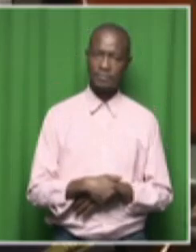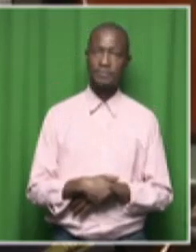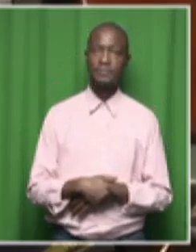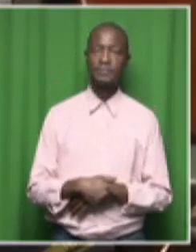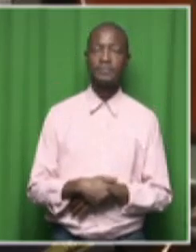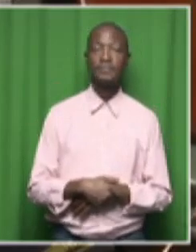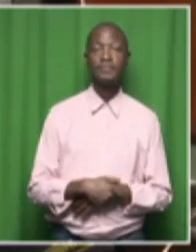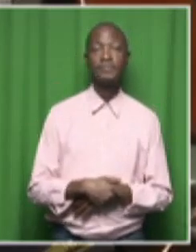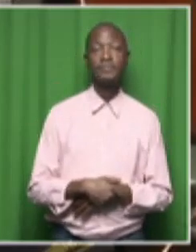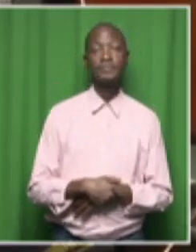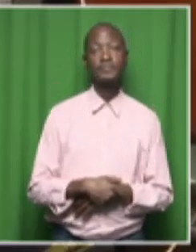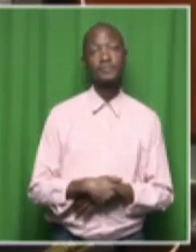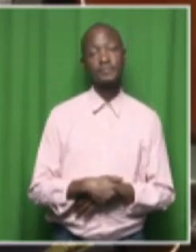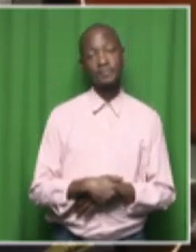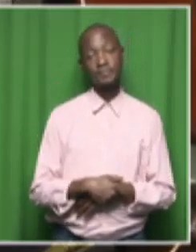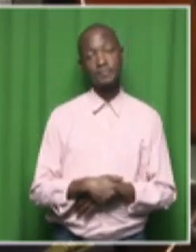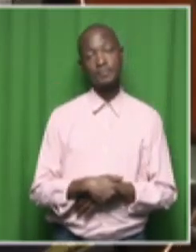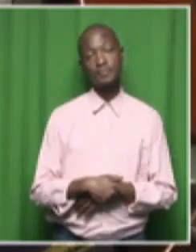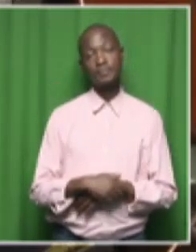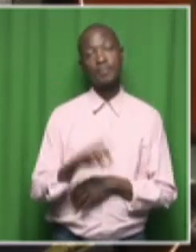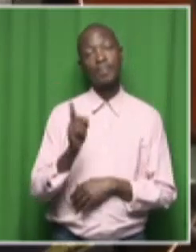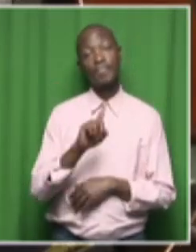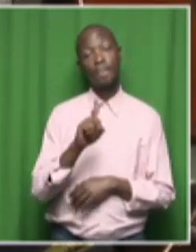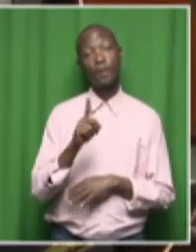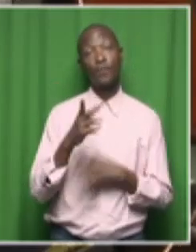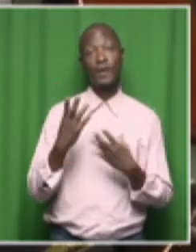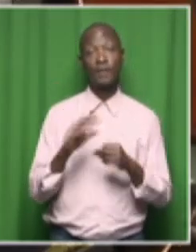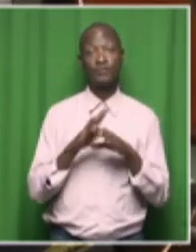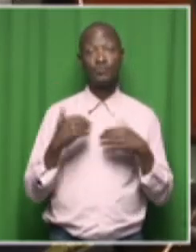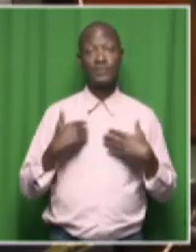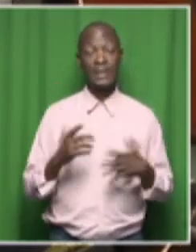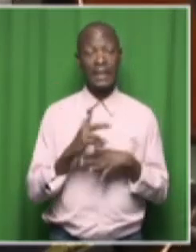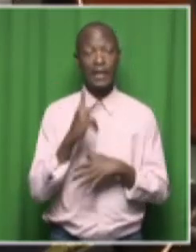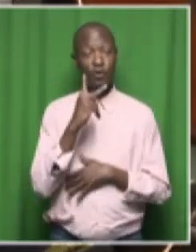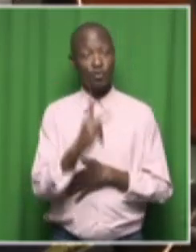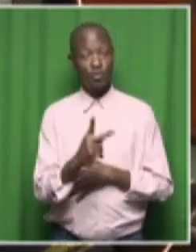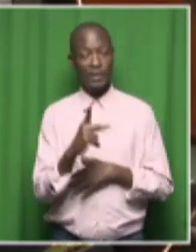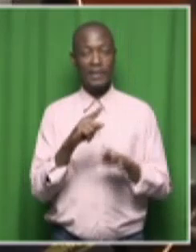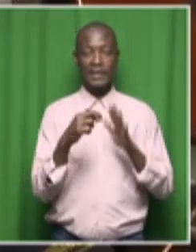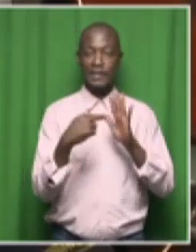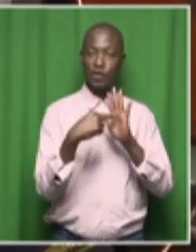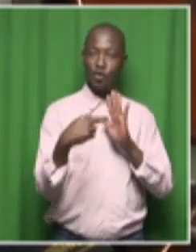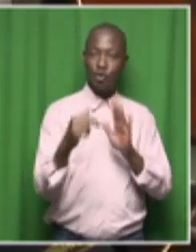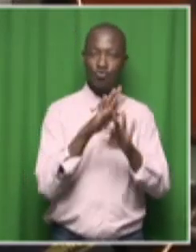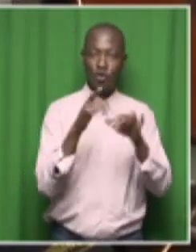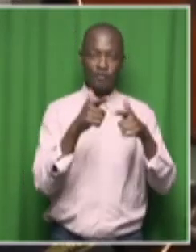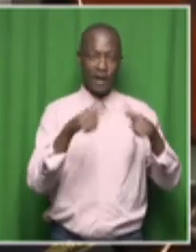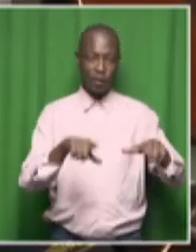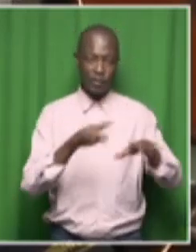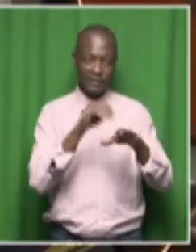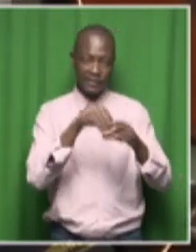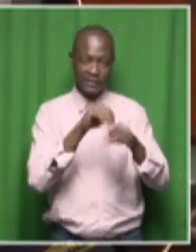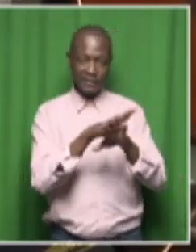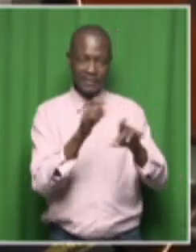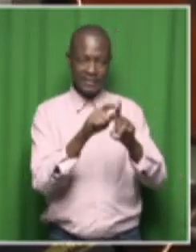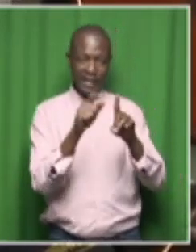Leanne, what we have to start at looking at the role of language in culture.